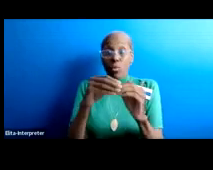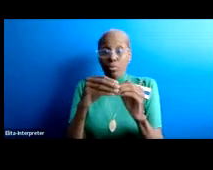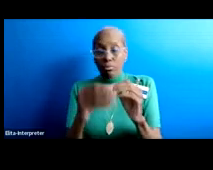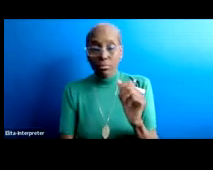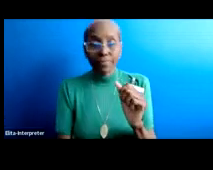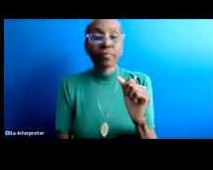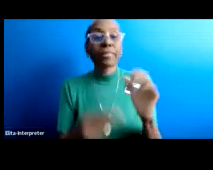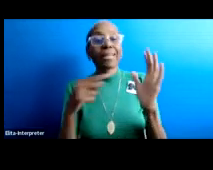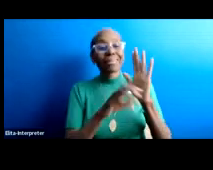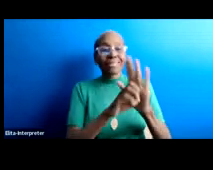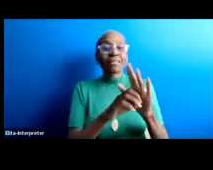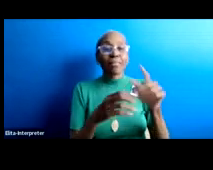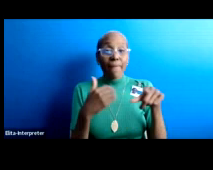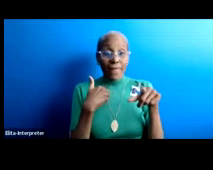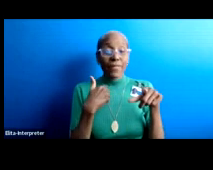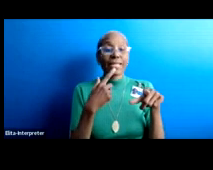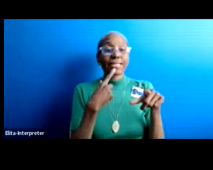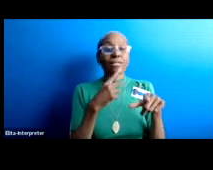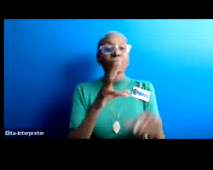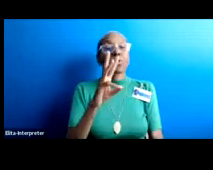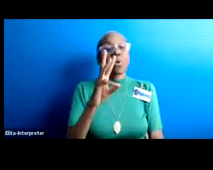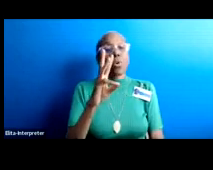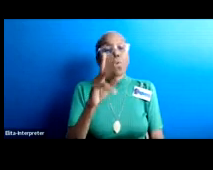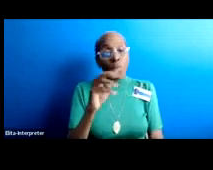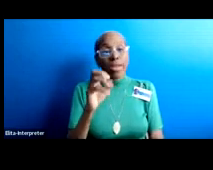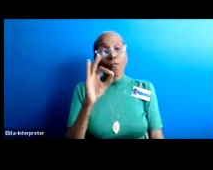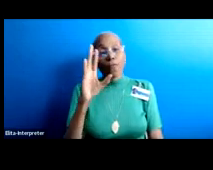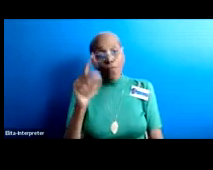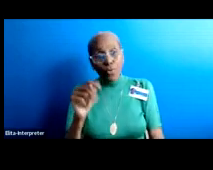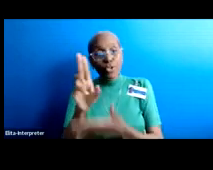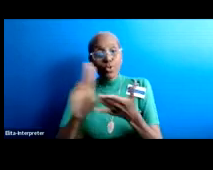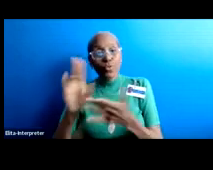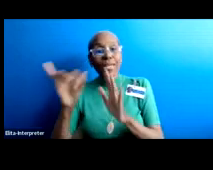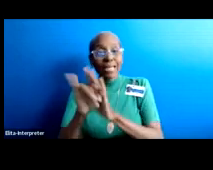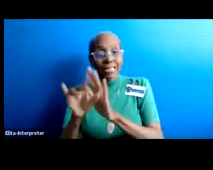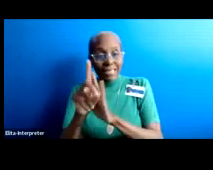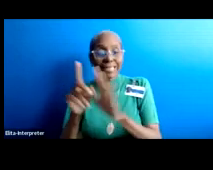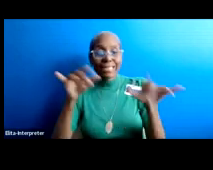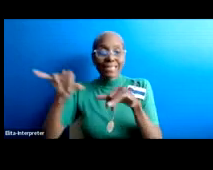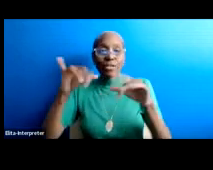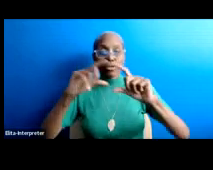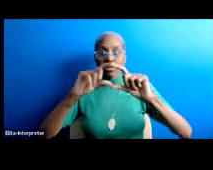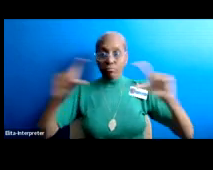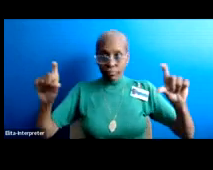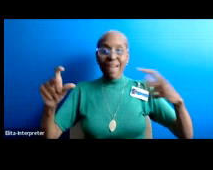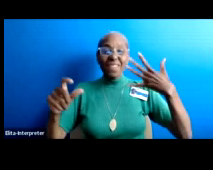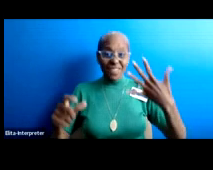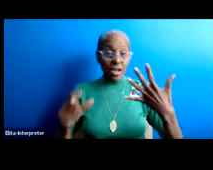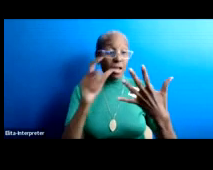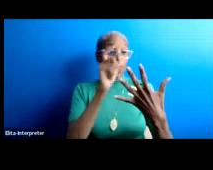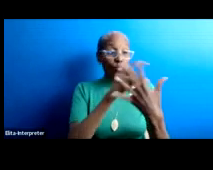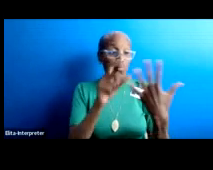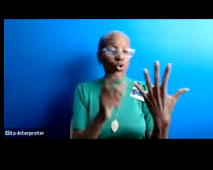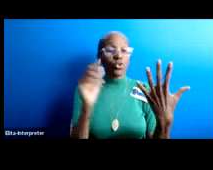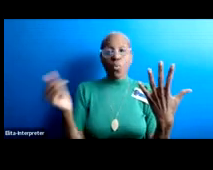This example I have is saying Wake Forest University identity standards. And those 5 words are a